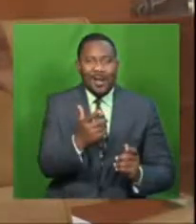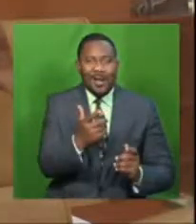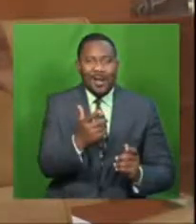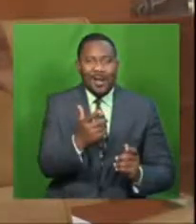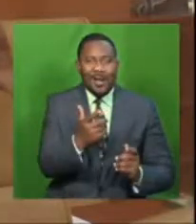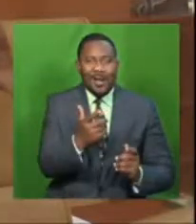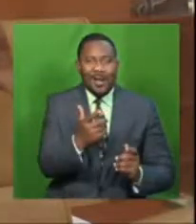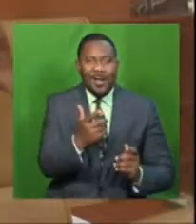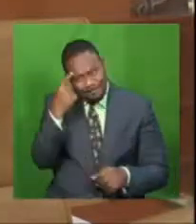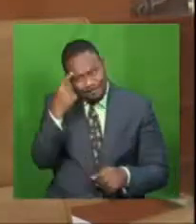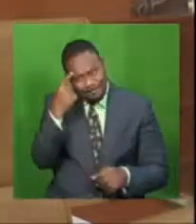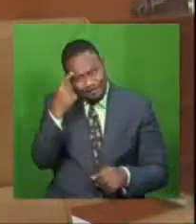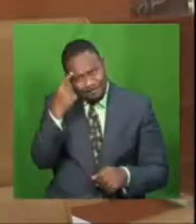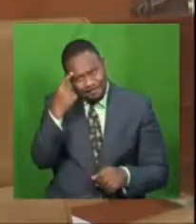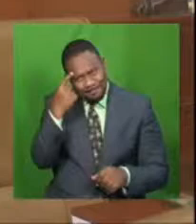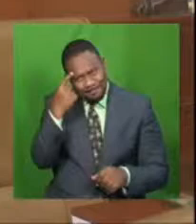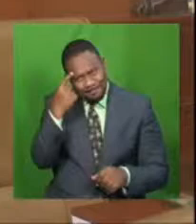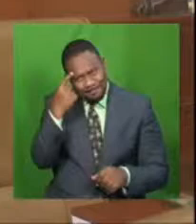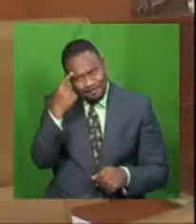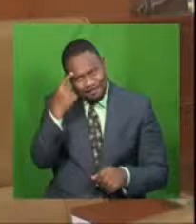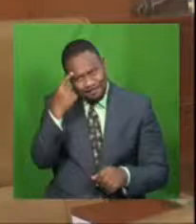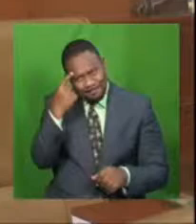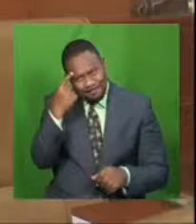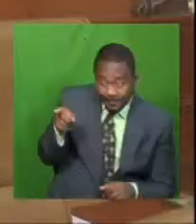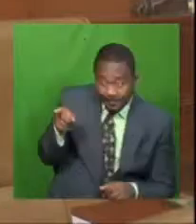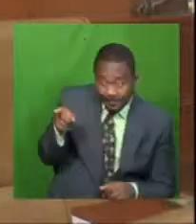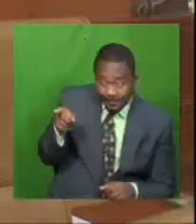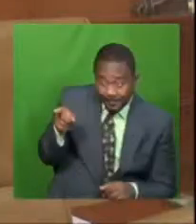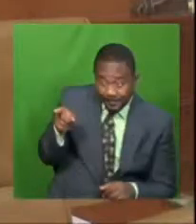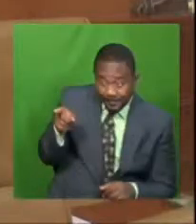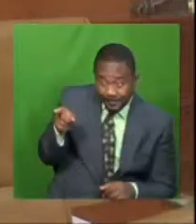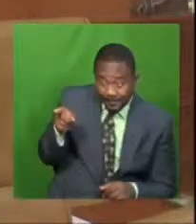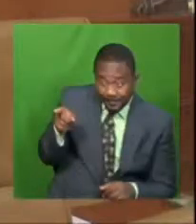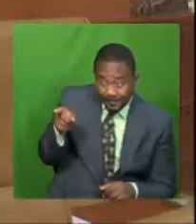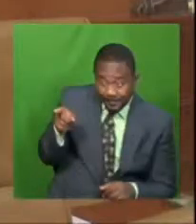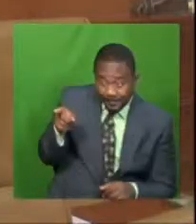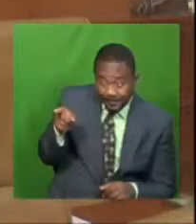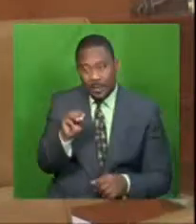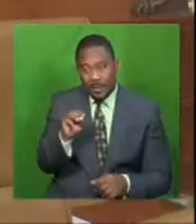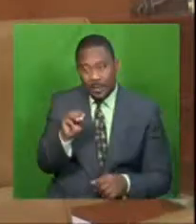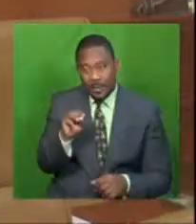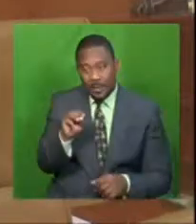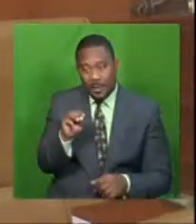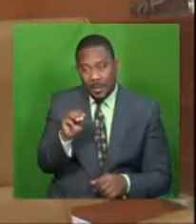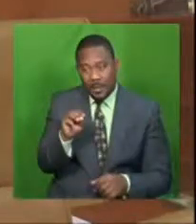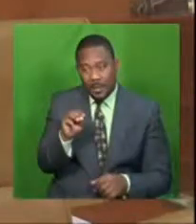I heard my brother, Honorable Ayumedu, mentioning the fact